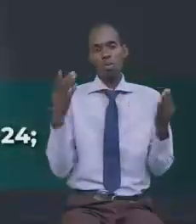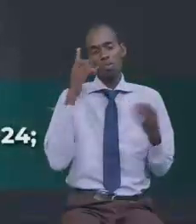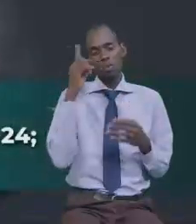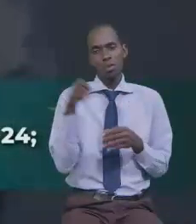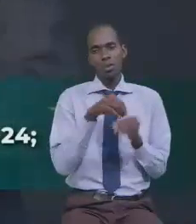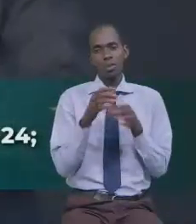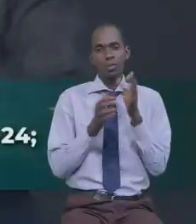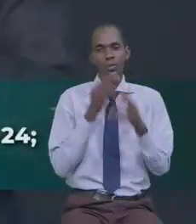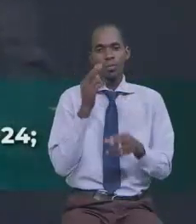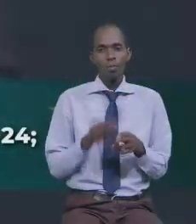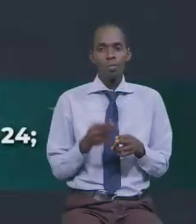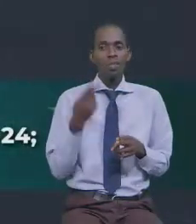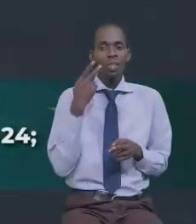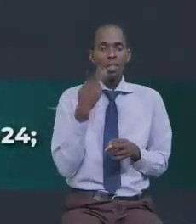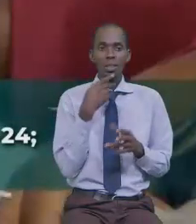unto you, that